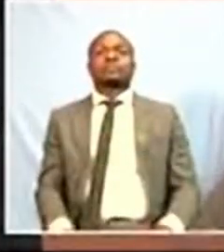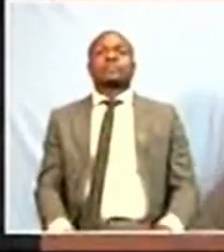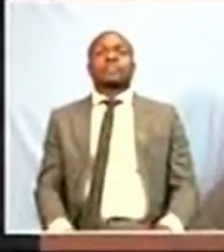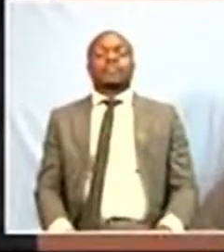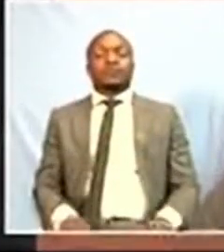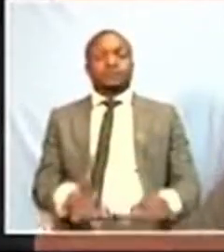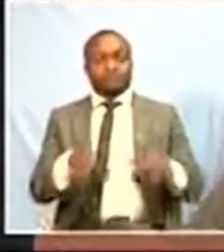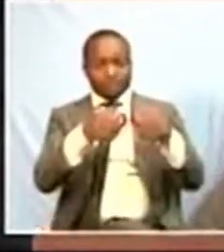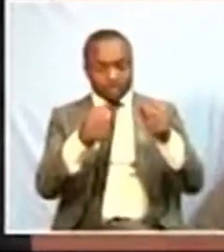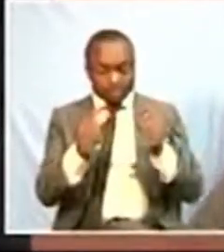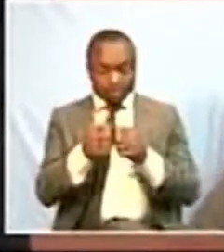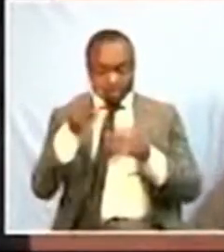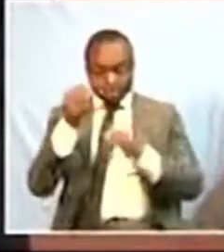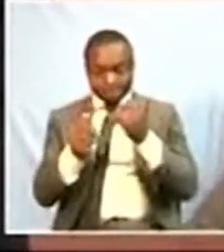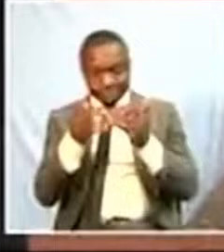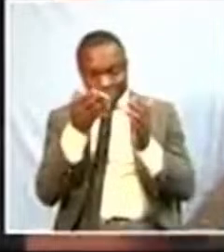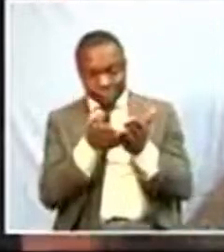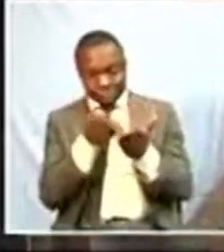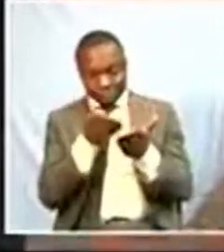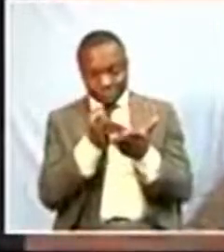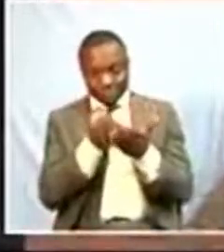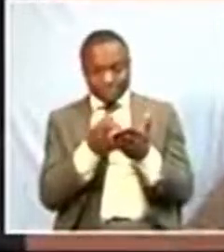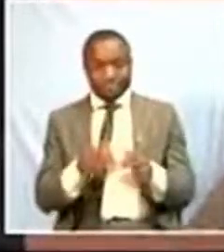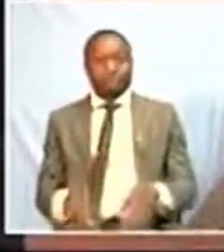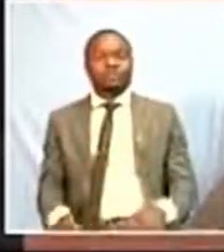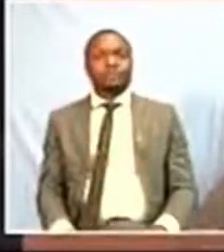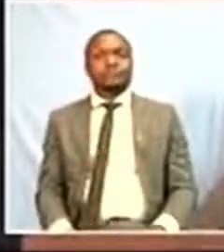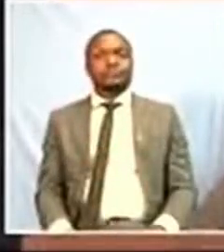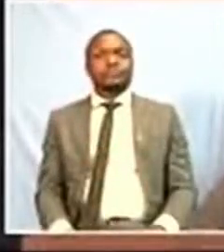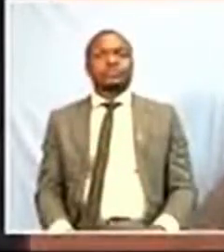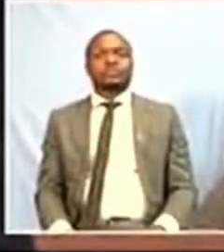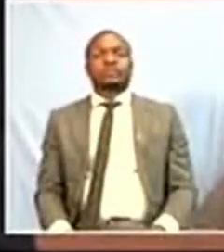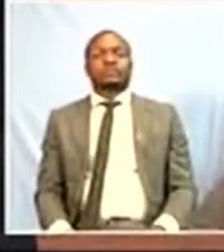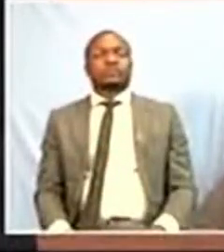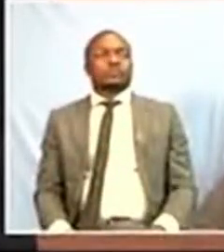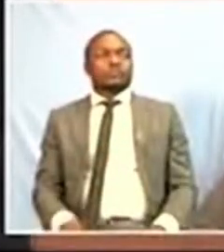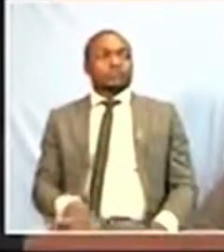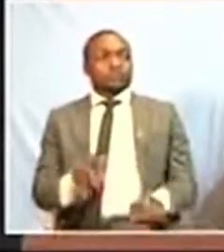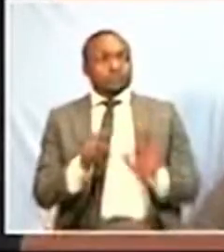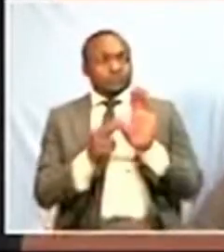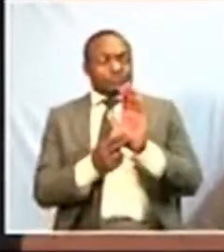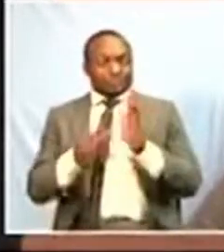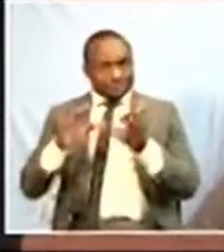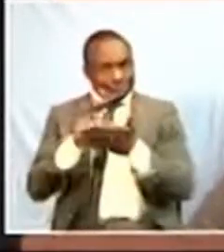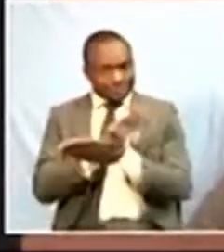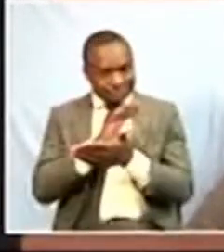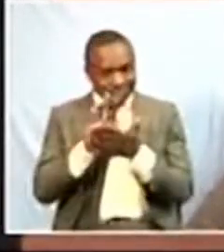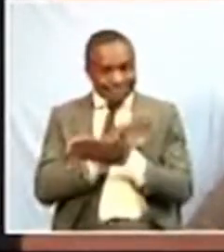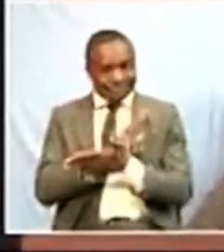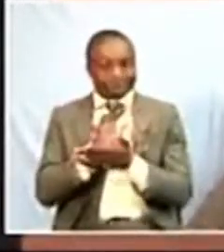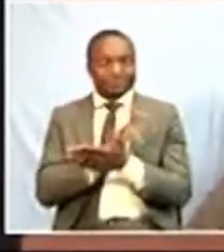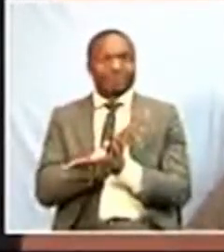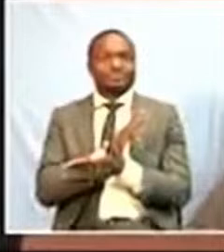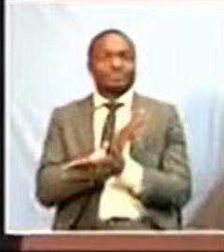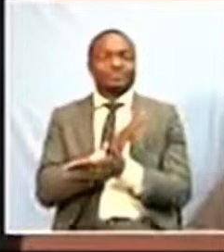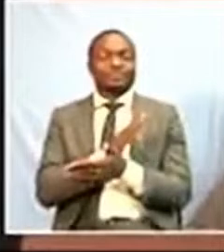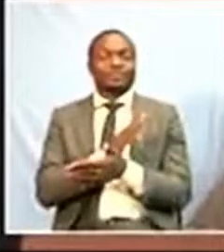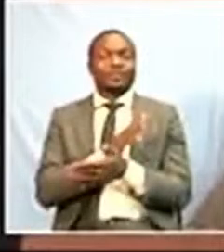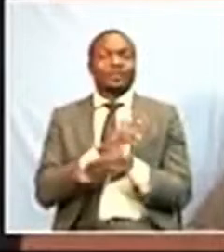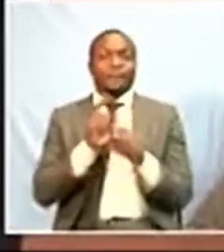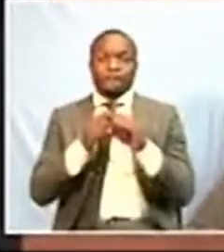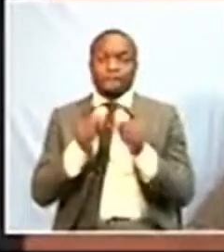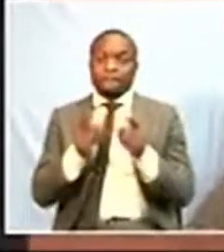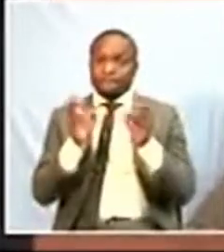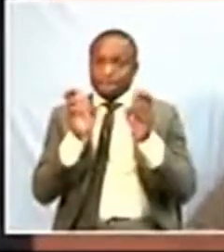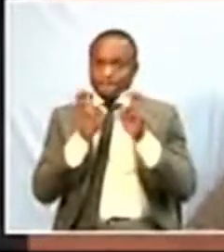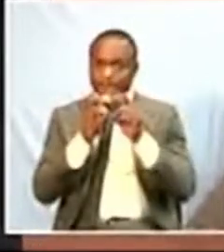this type of completion, which was stated to be expeditious. Meanwhile, the contractor